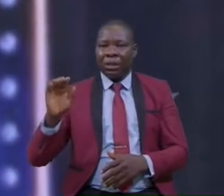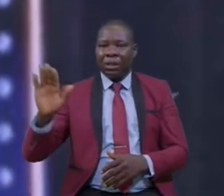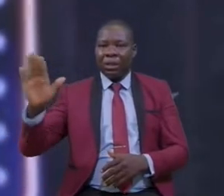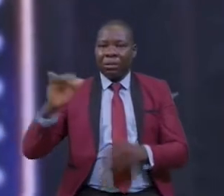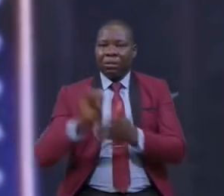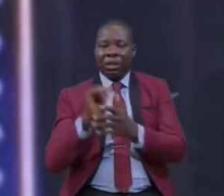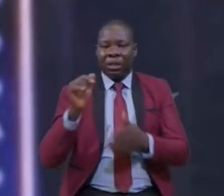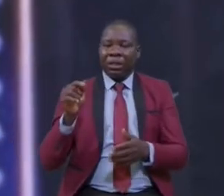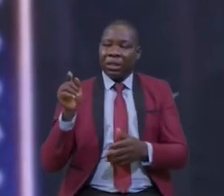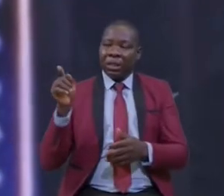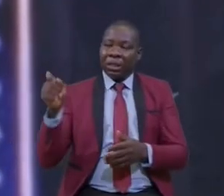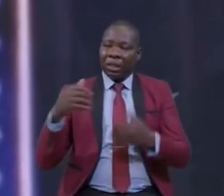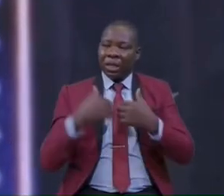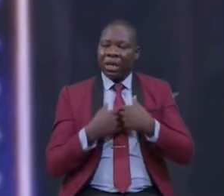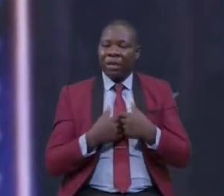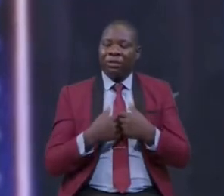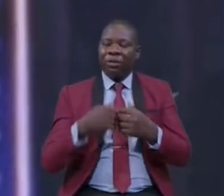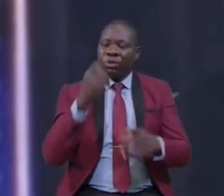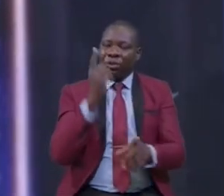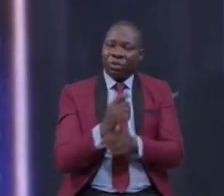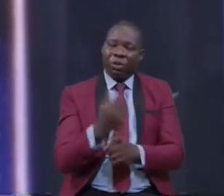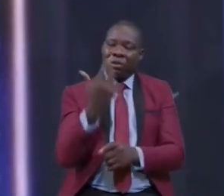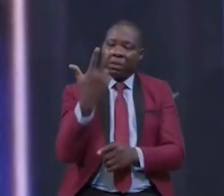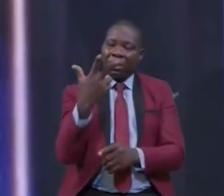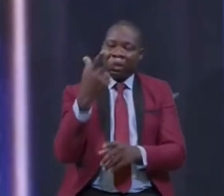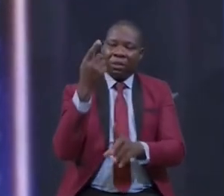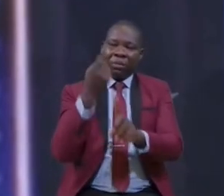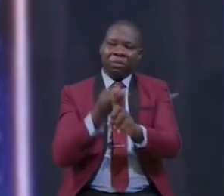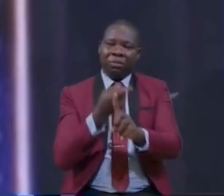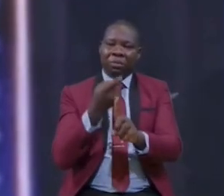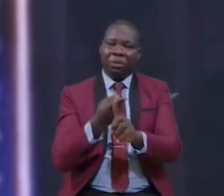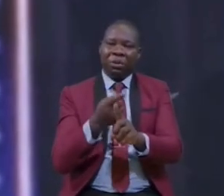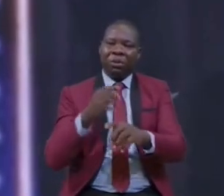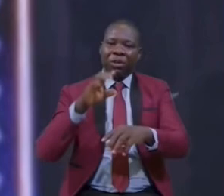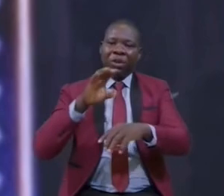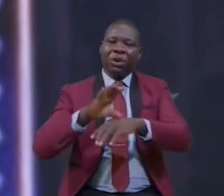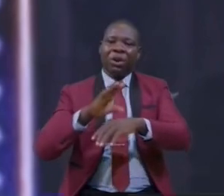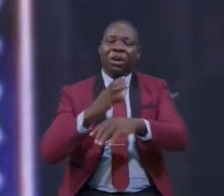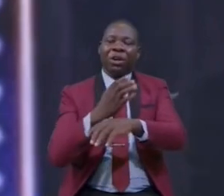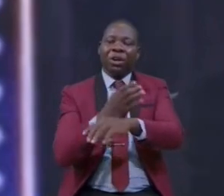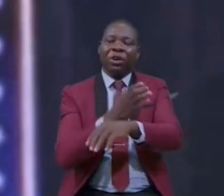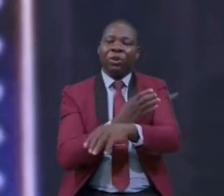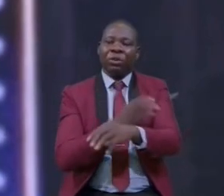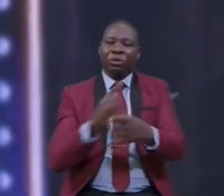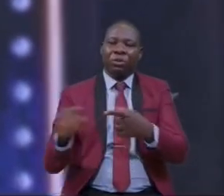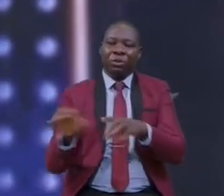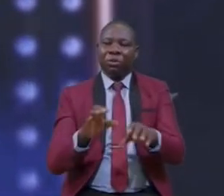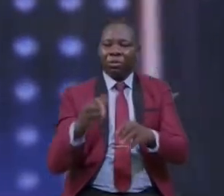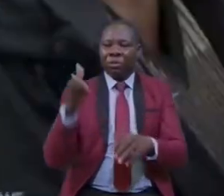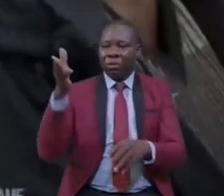that, Jesse College. And then when he comes, take him."